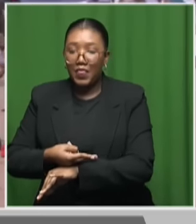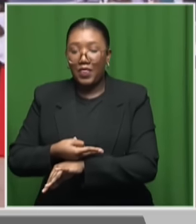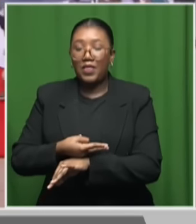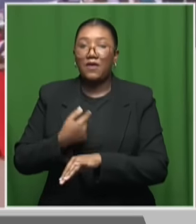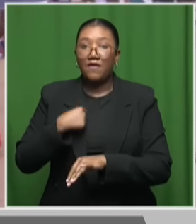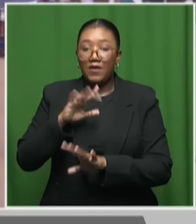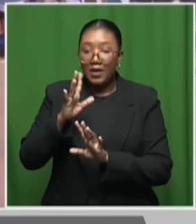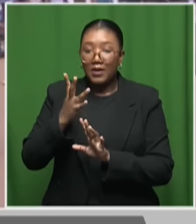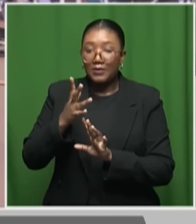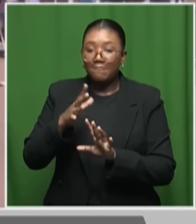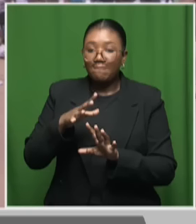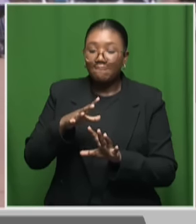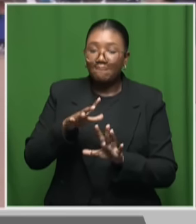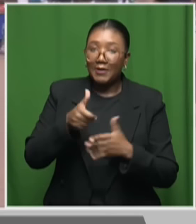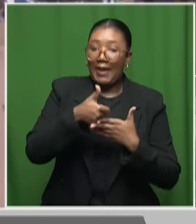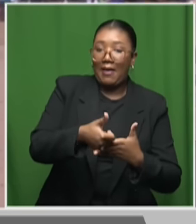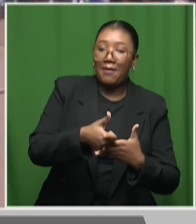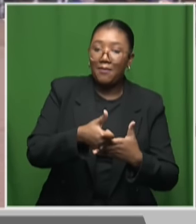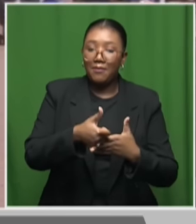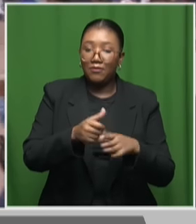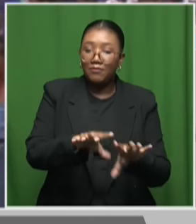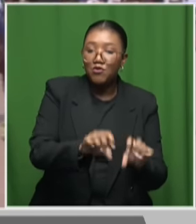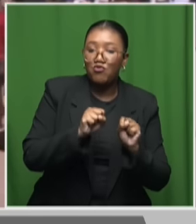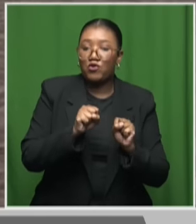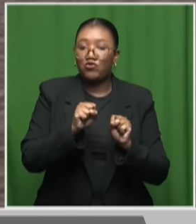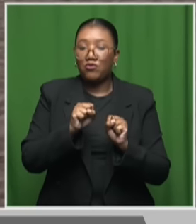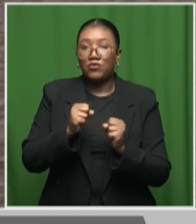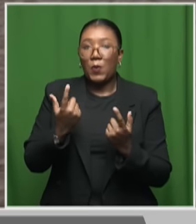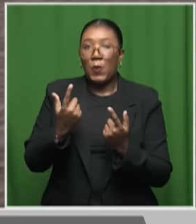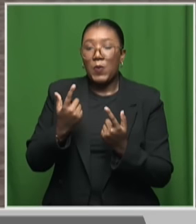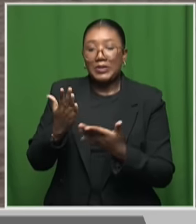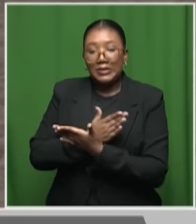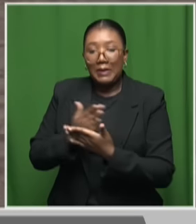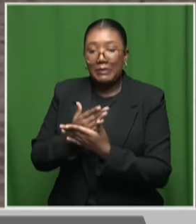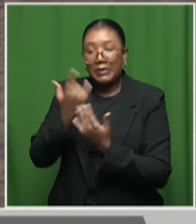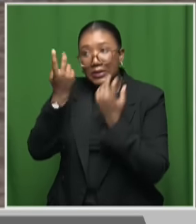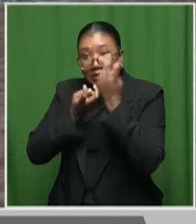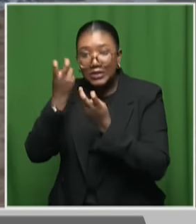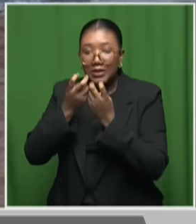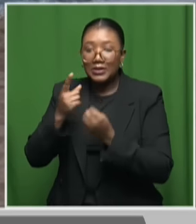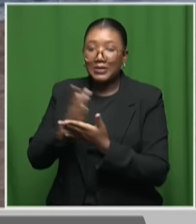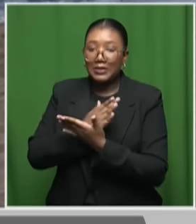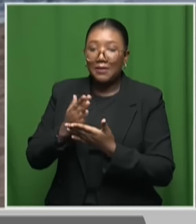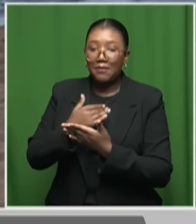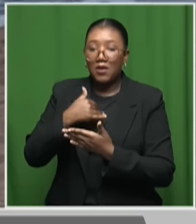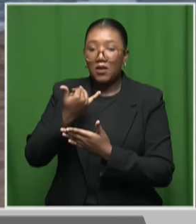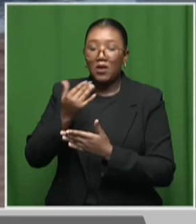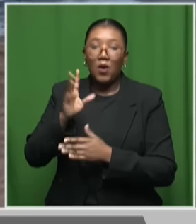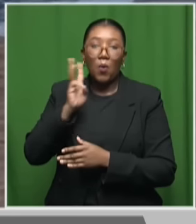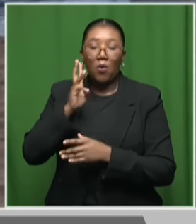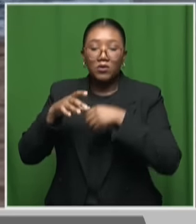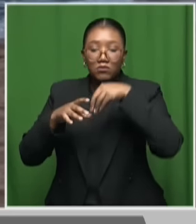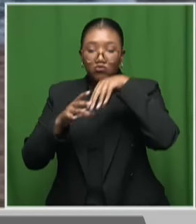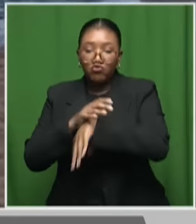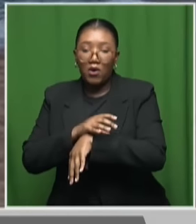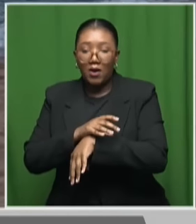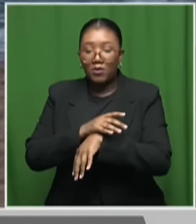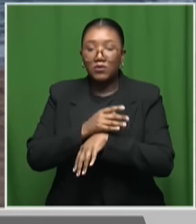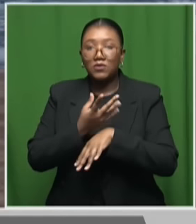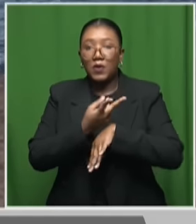search. It's just the unfortunate reality of a drowning. Obviously, in the Pennington case, it is